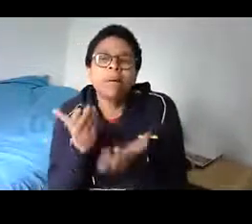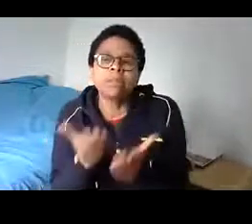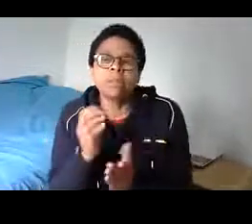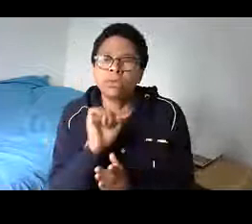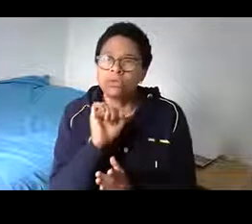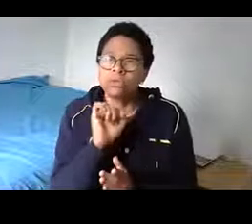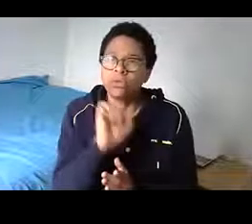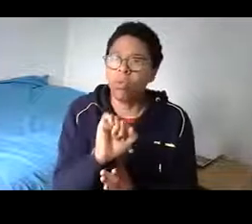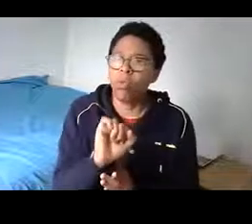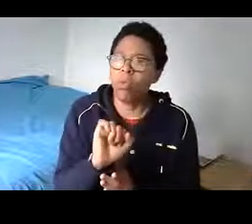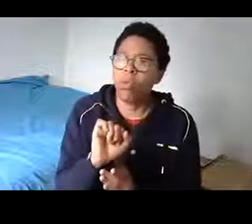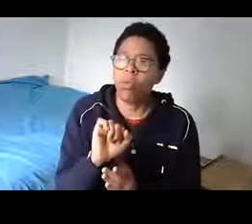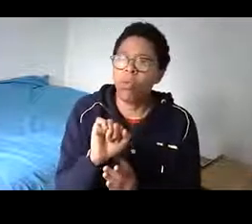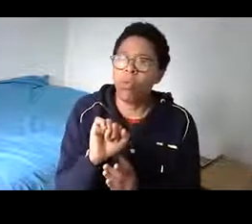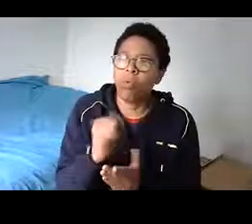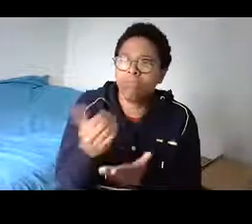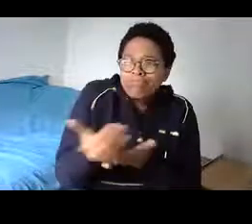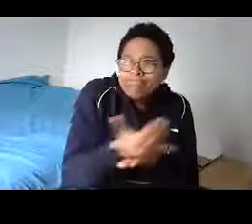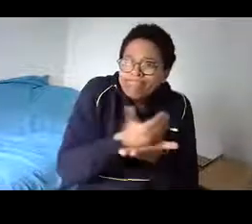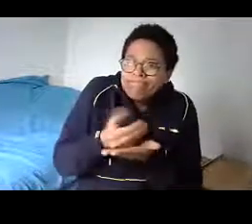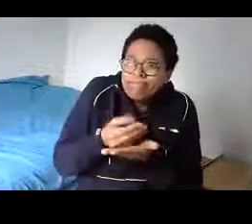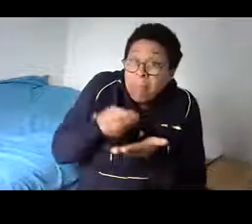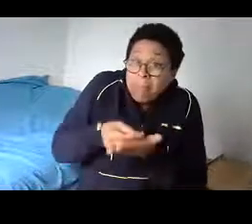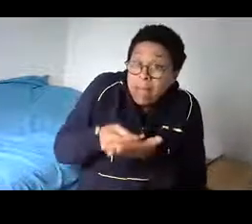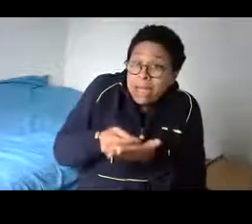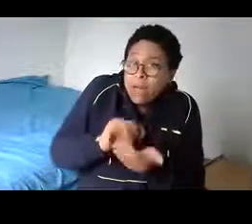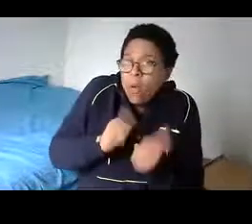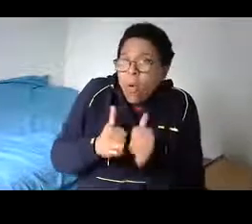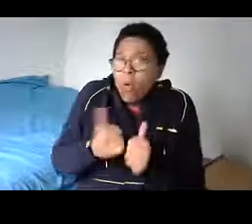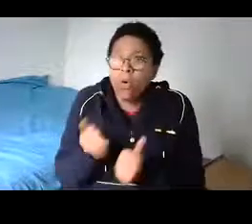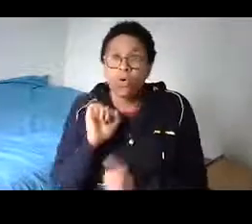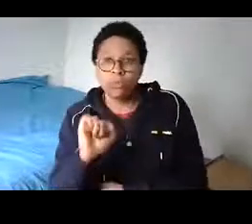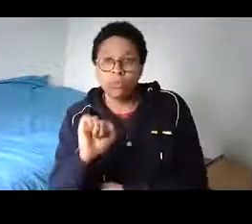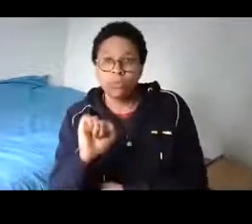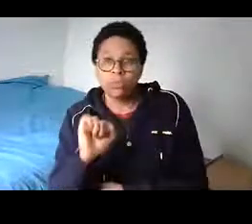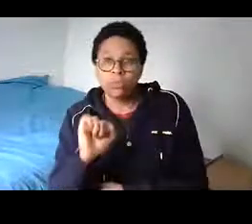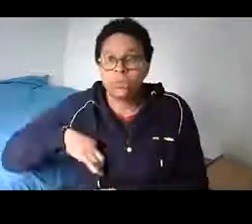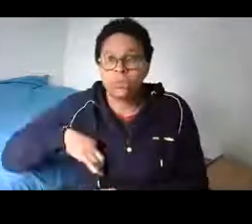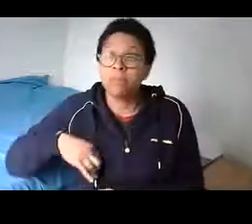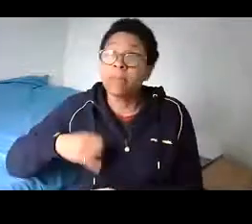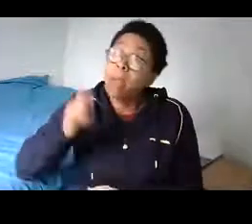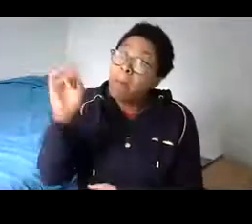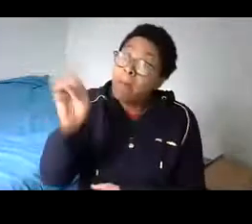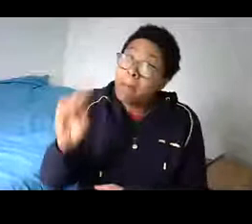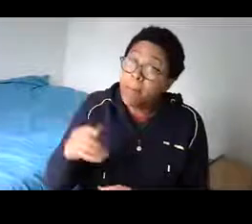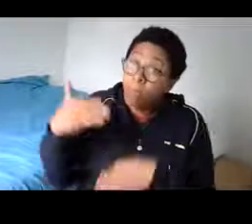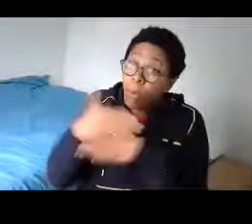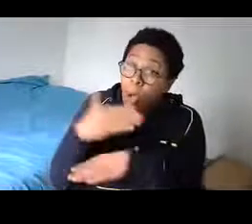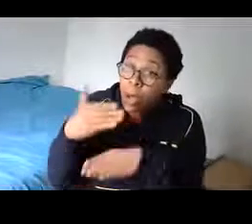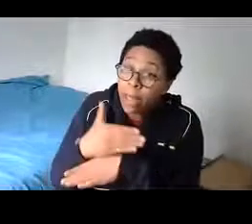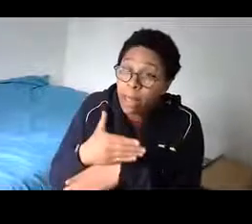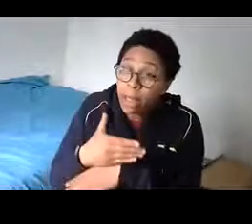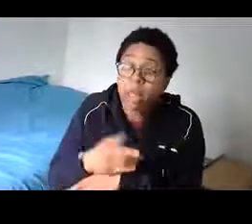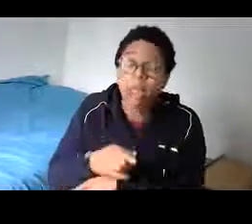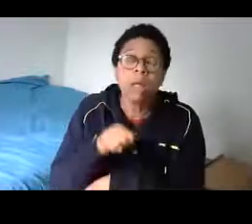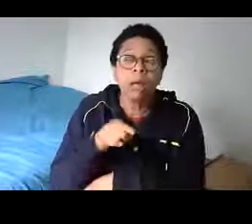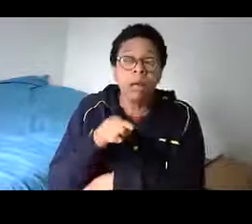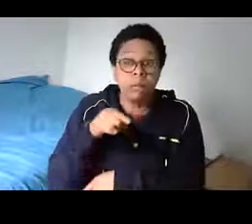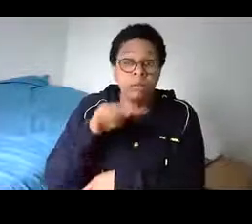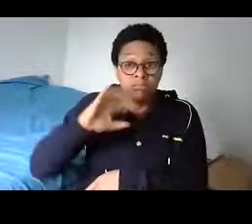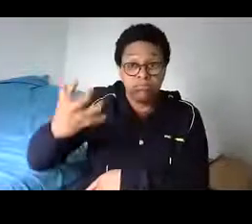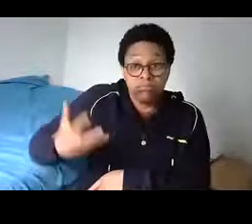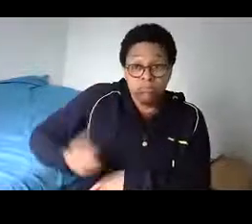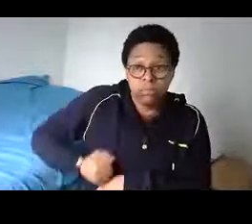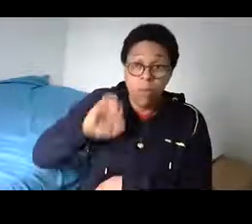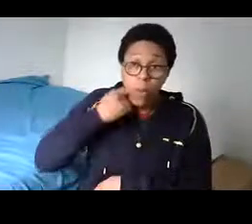benefits that you've got. So people who are working, they will disregard income from